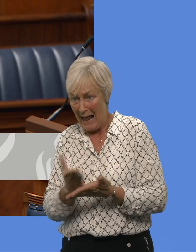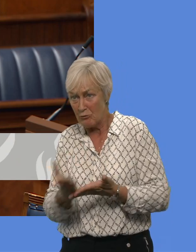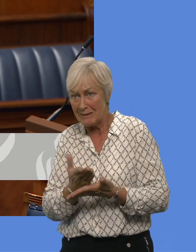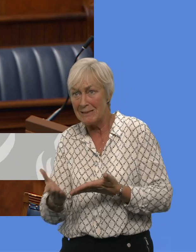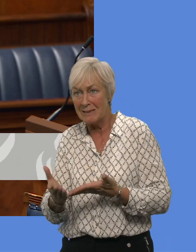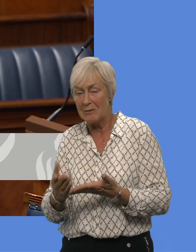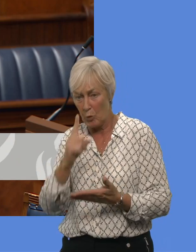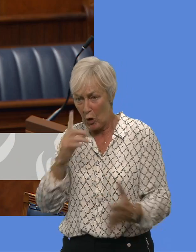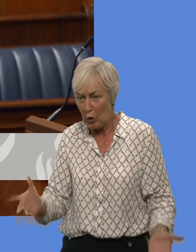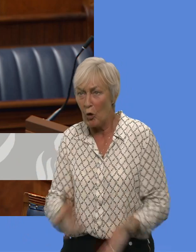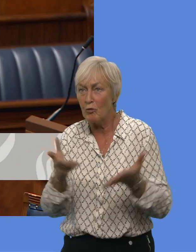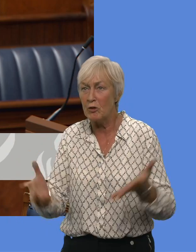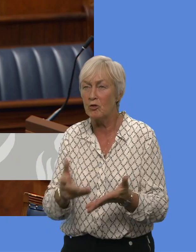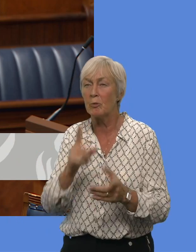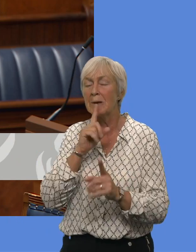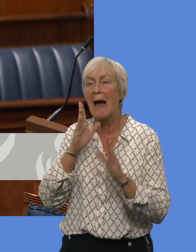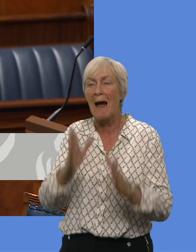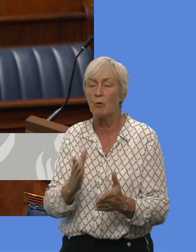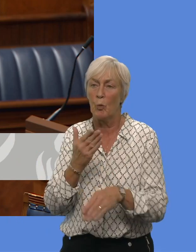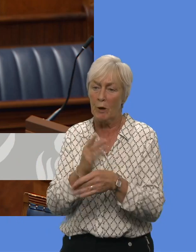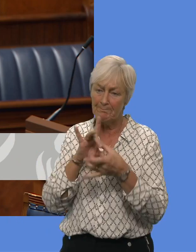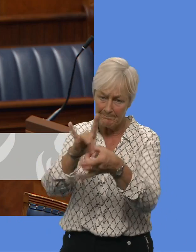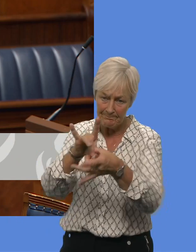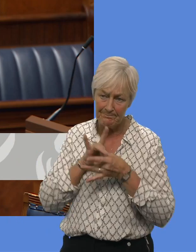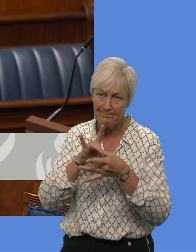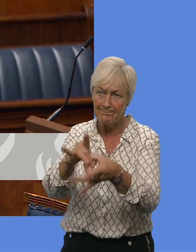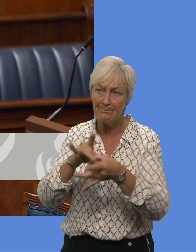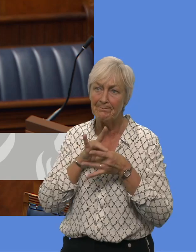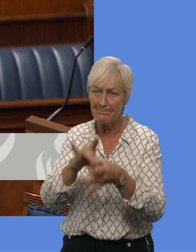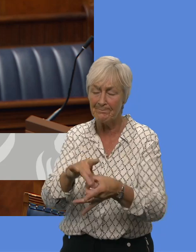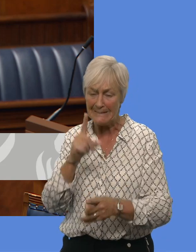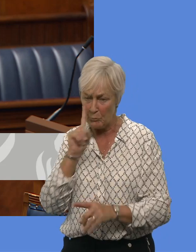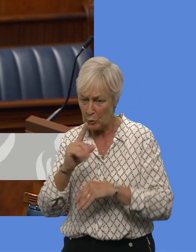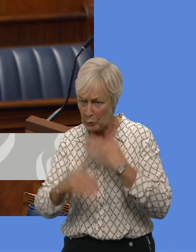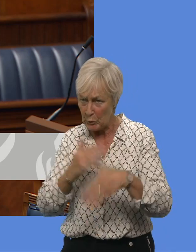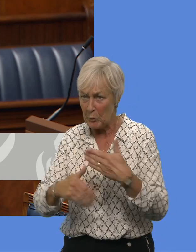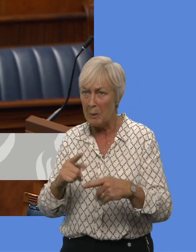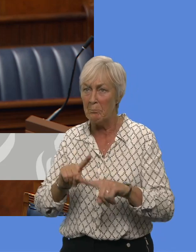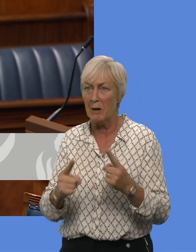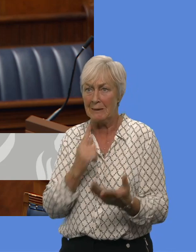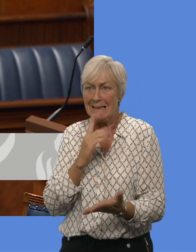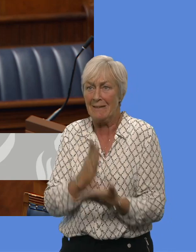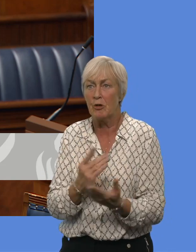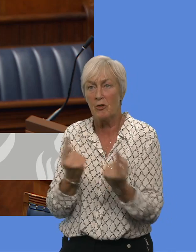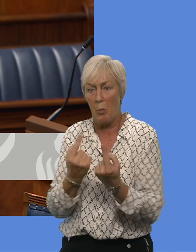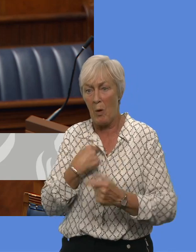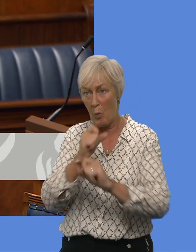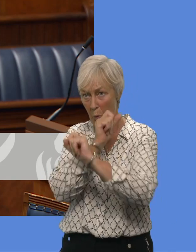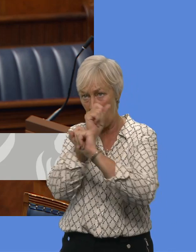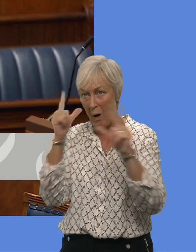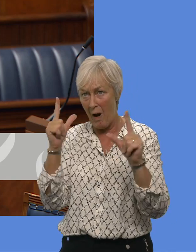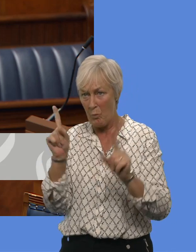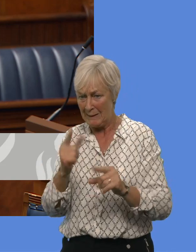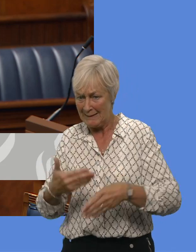that. So that, of course, would have to work together in parallel and tandem. But that is something that we're very acutely aware of. The Union